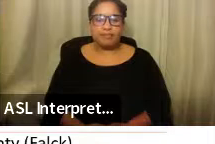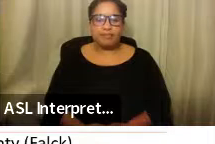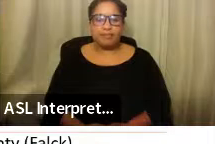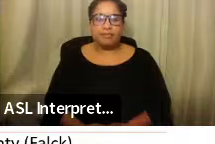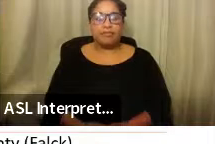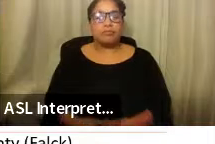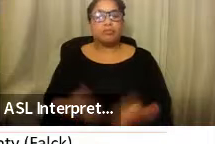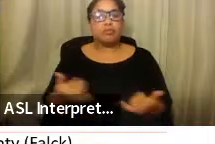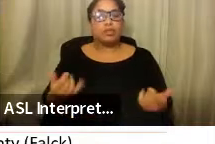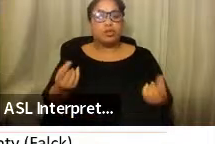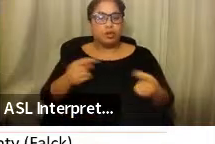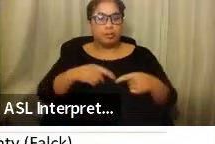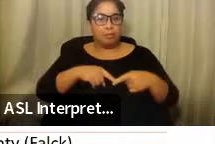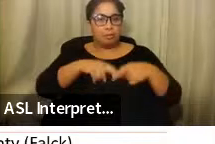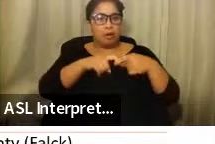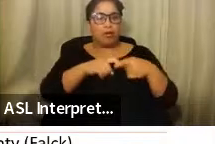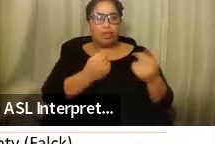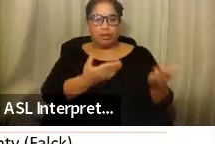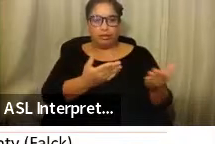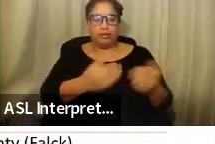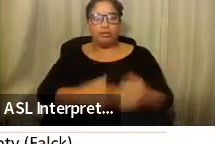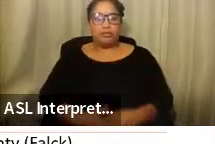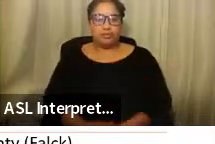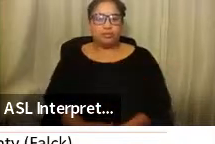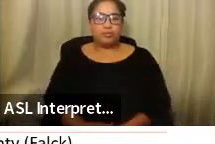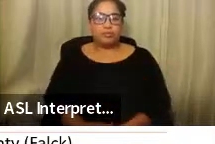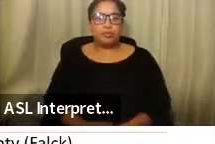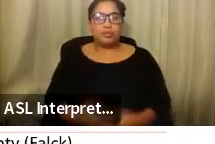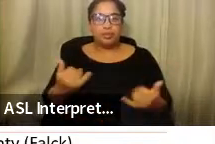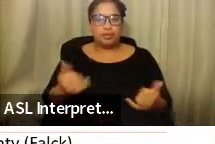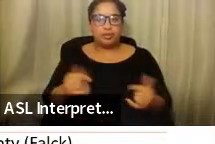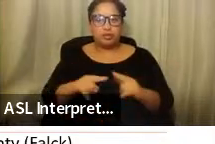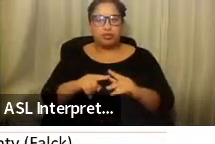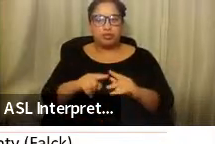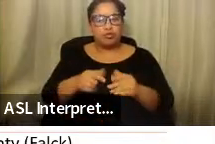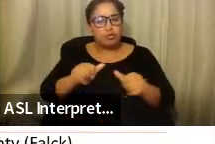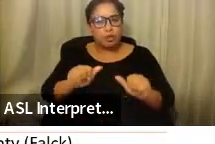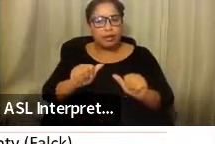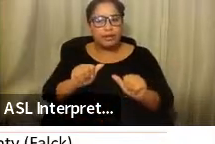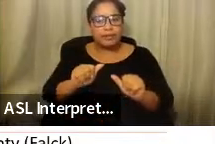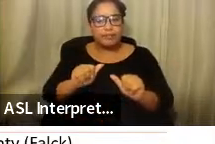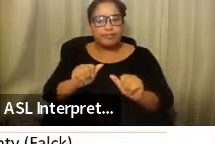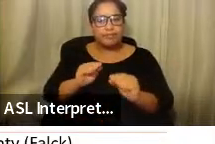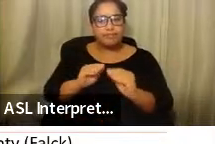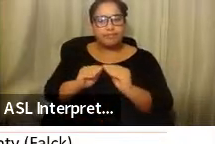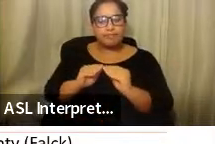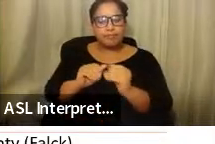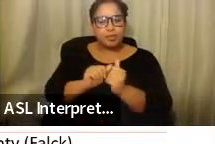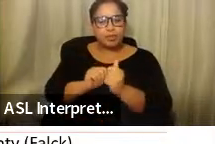Why don't we pause here for just a moment so I can troubleshoot this with our